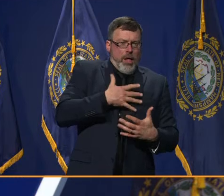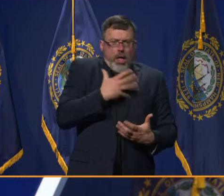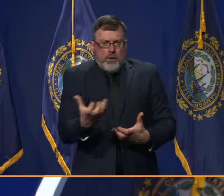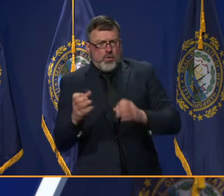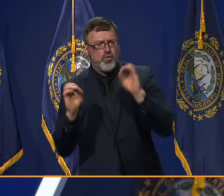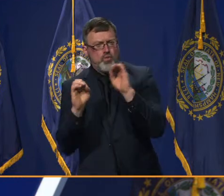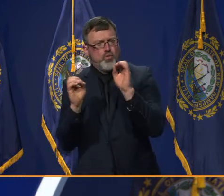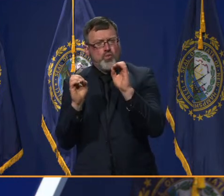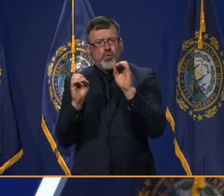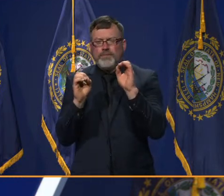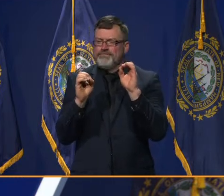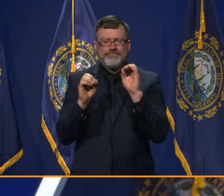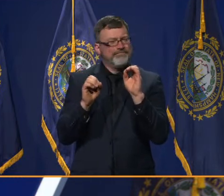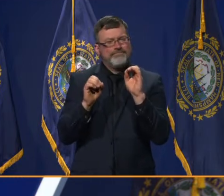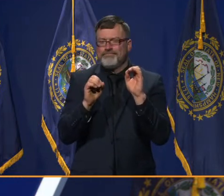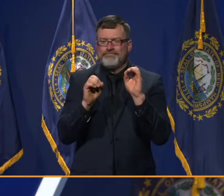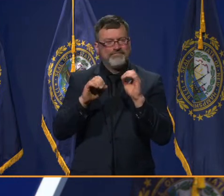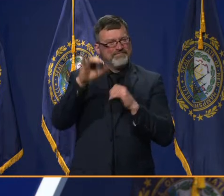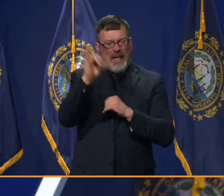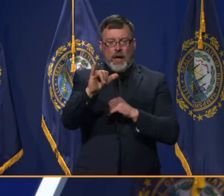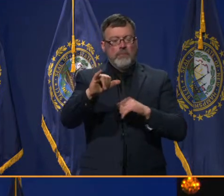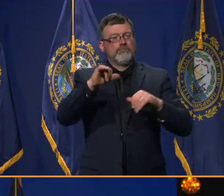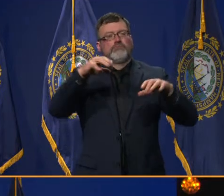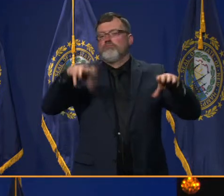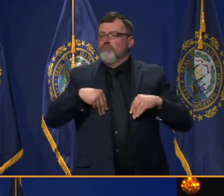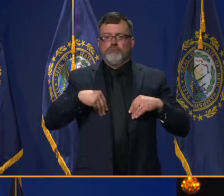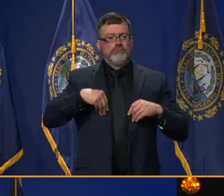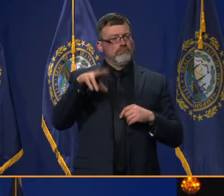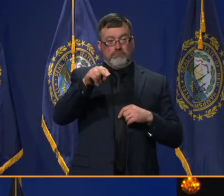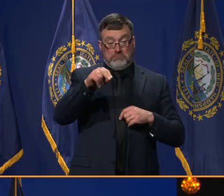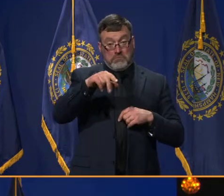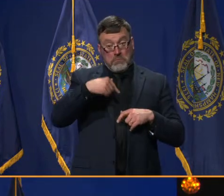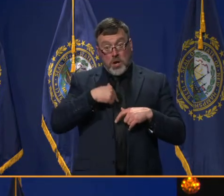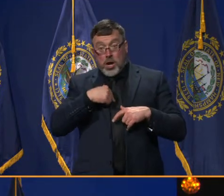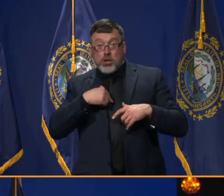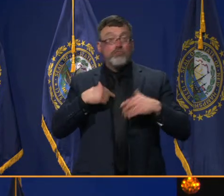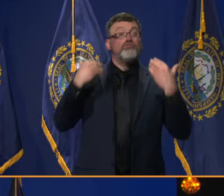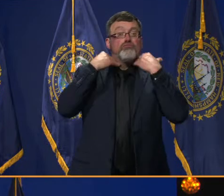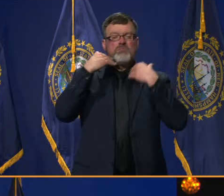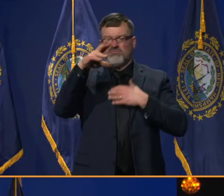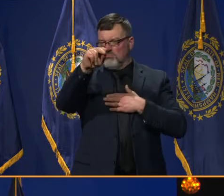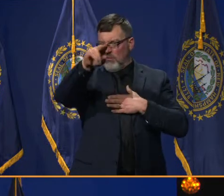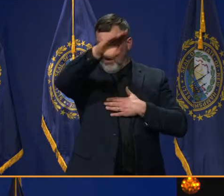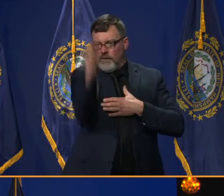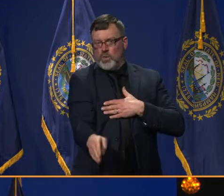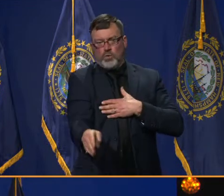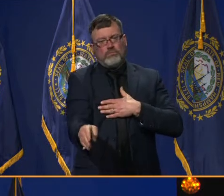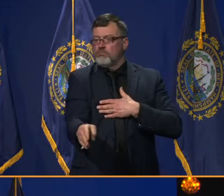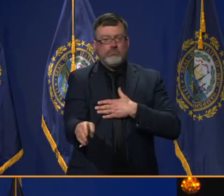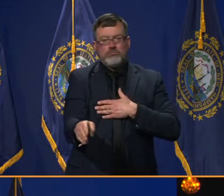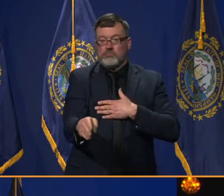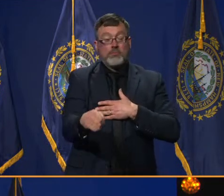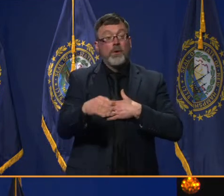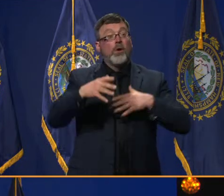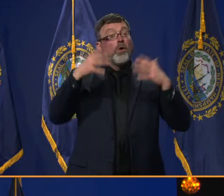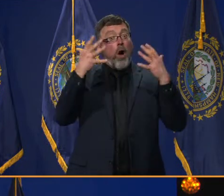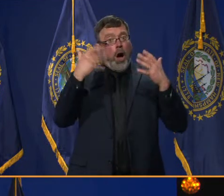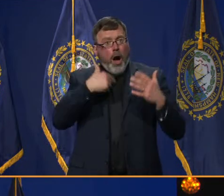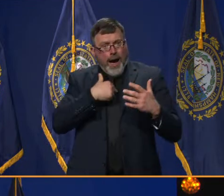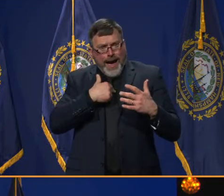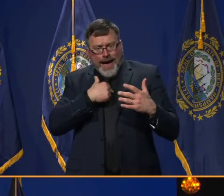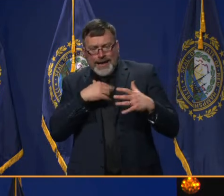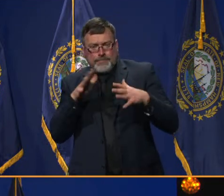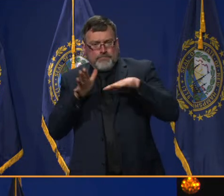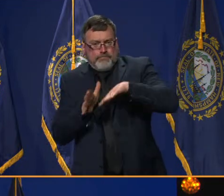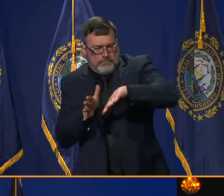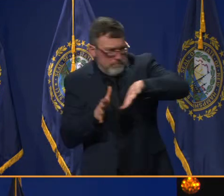and it will never persuade. What is it that compels us to put aside our own instincts of self-preservation? What